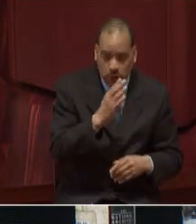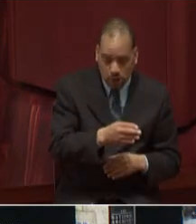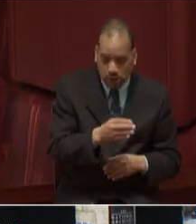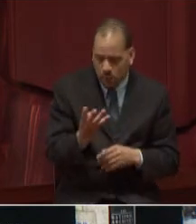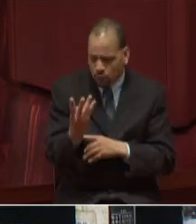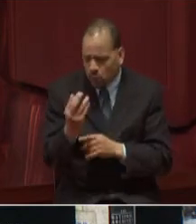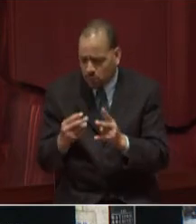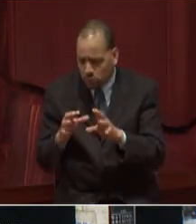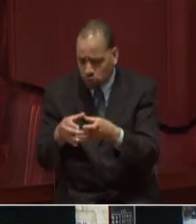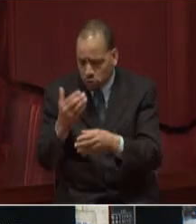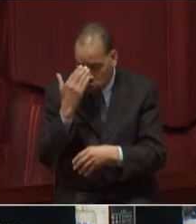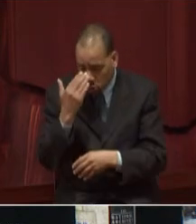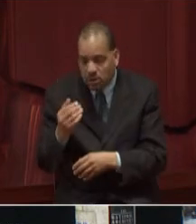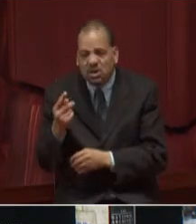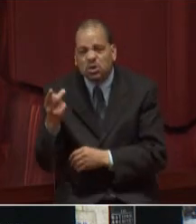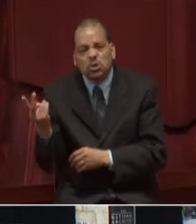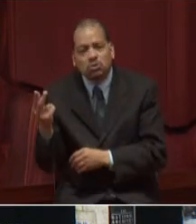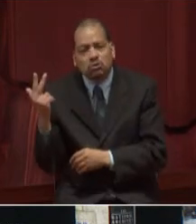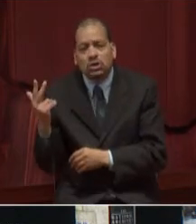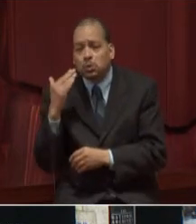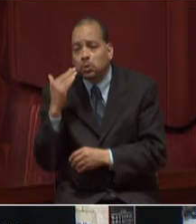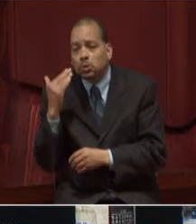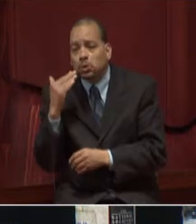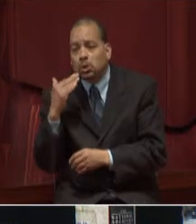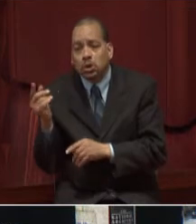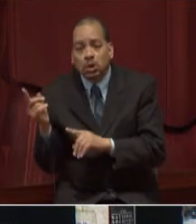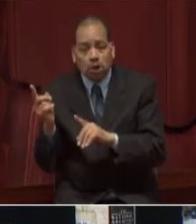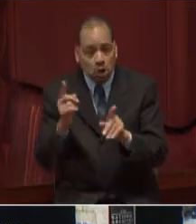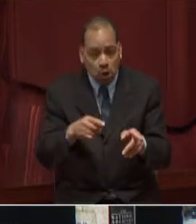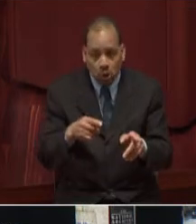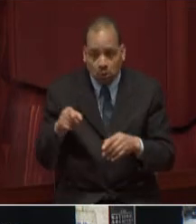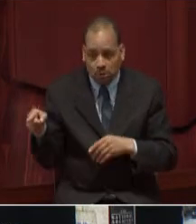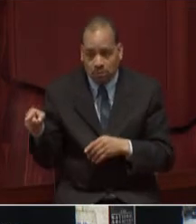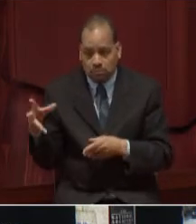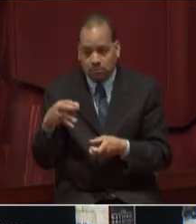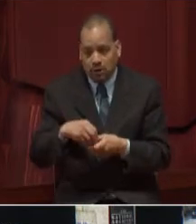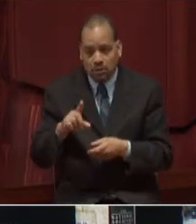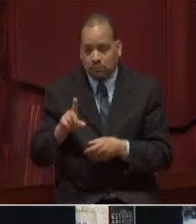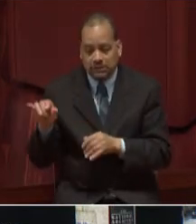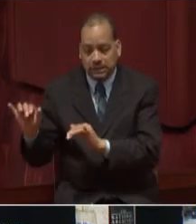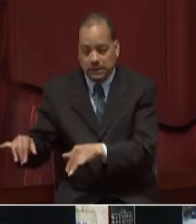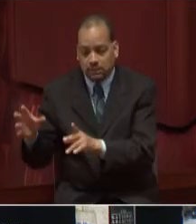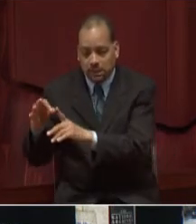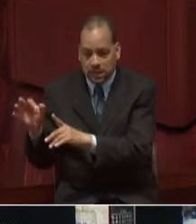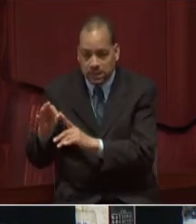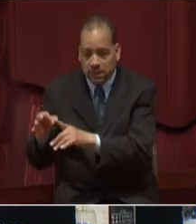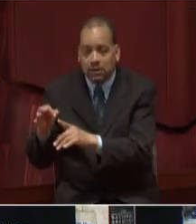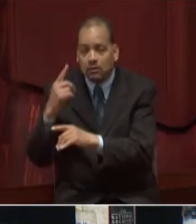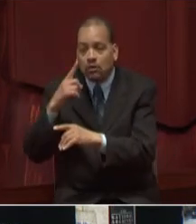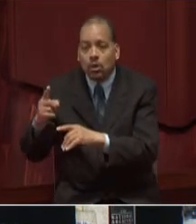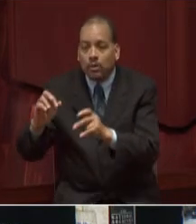countries. There were two or three that knew we were going but weren't going in with us, but they had to stay behind in Pakistan and cover the